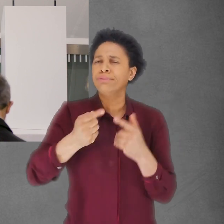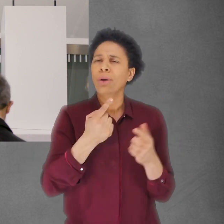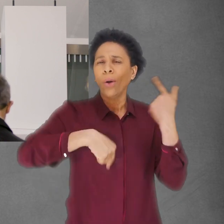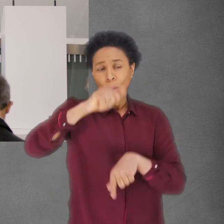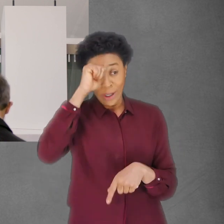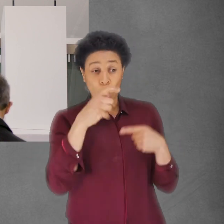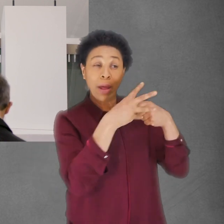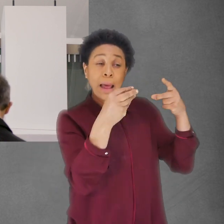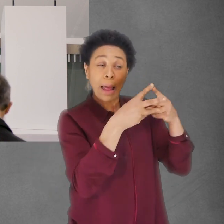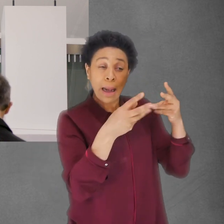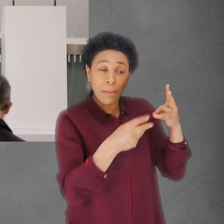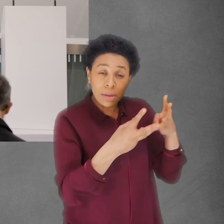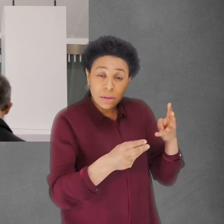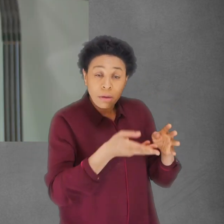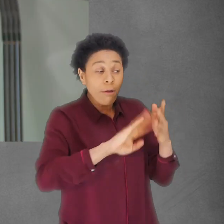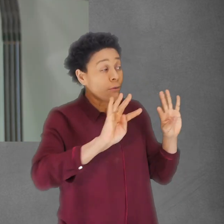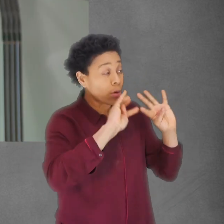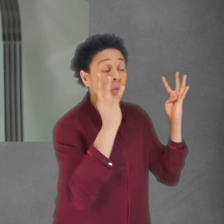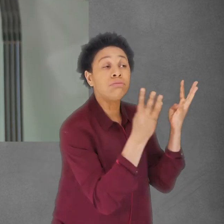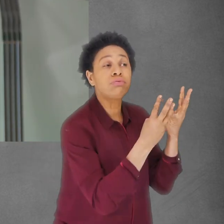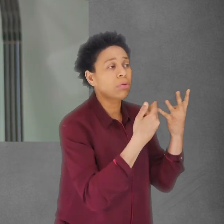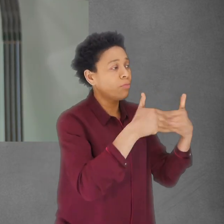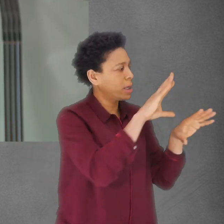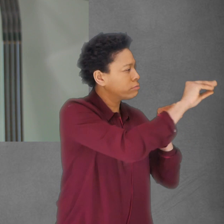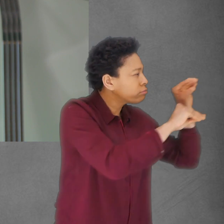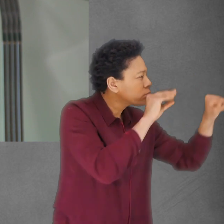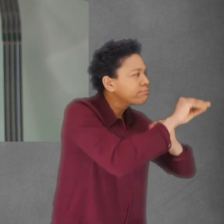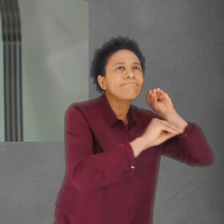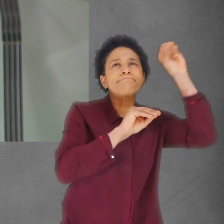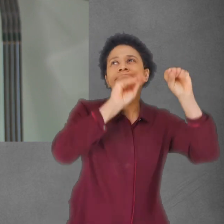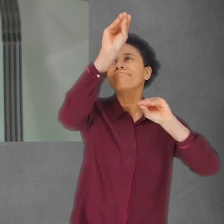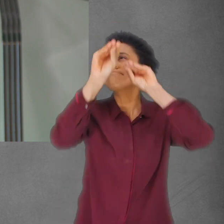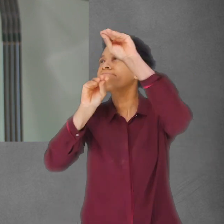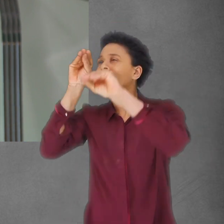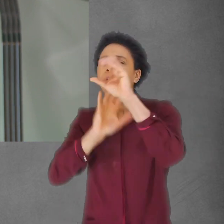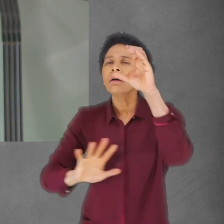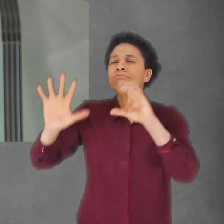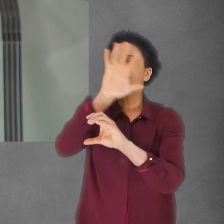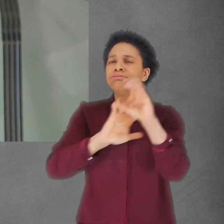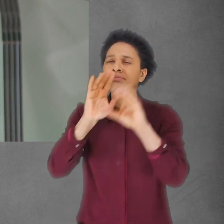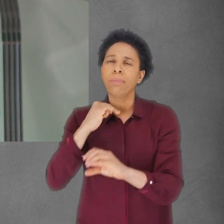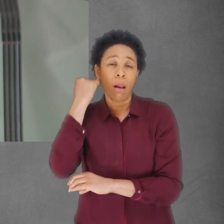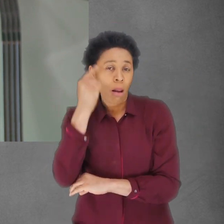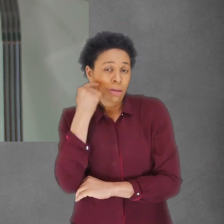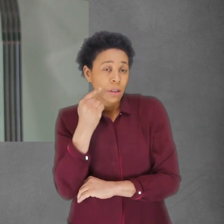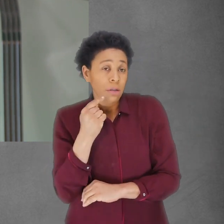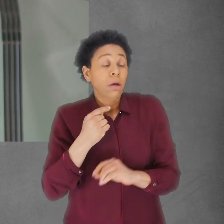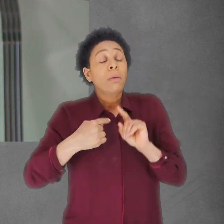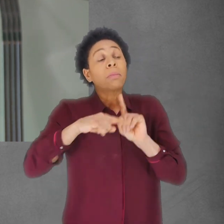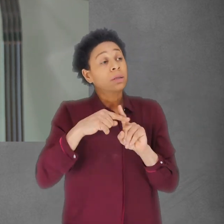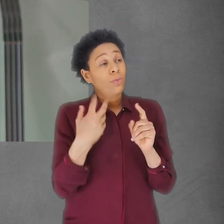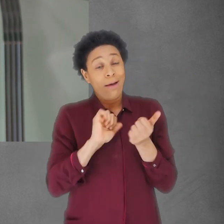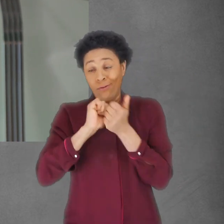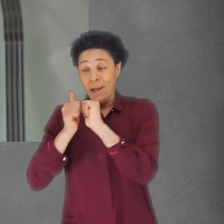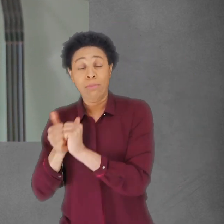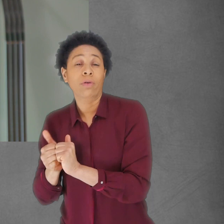in neighborhoods across London, where we have been working on collaborations across the year, and hopefully will continue beyond